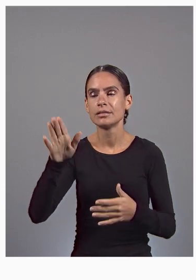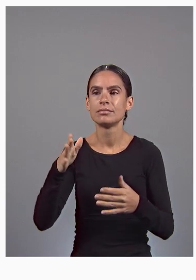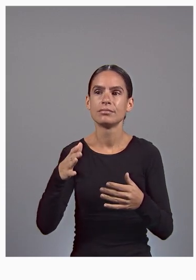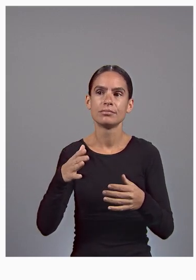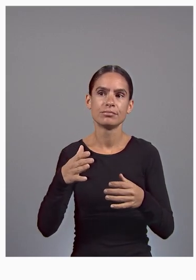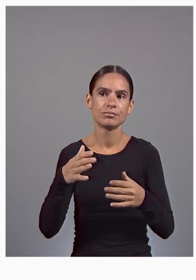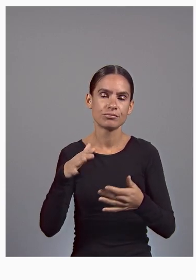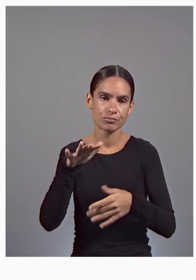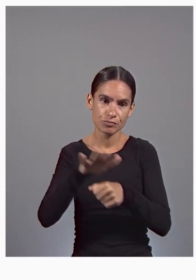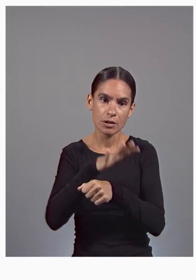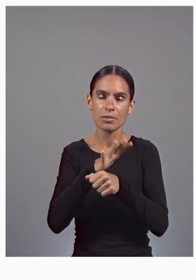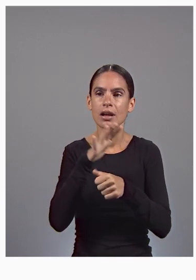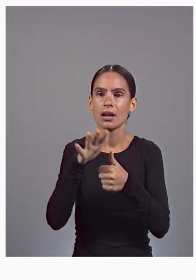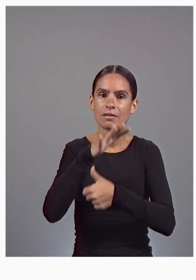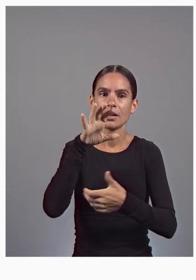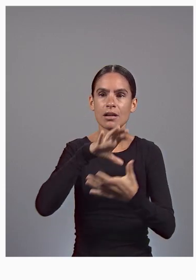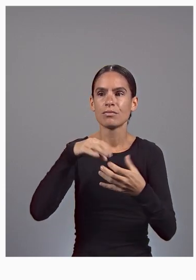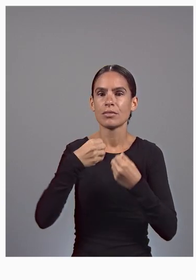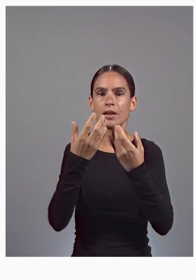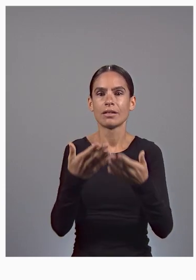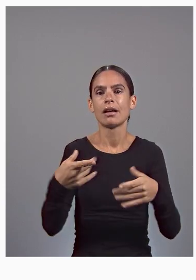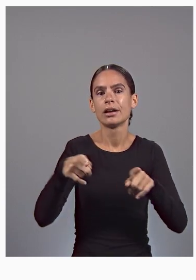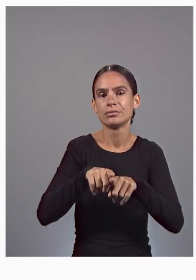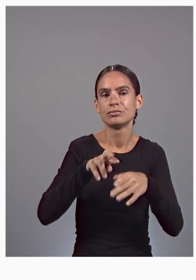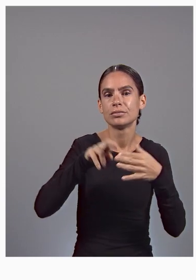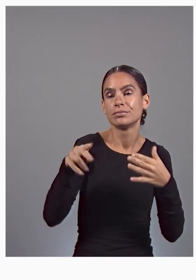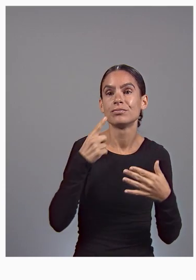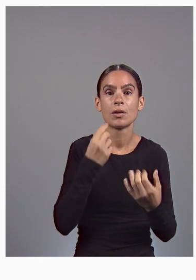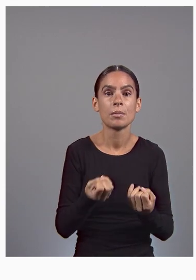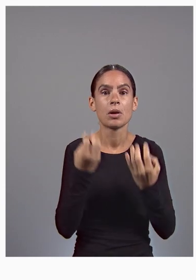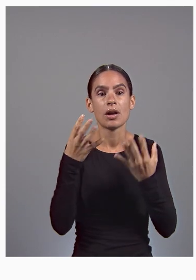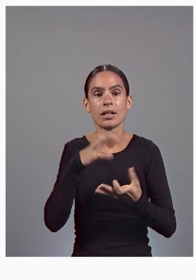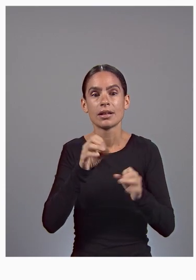a result of all these great multi-cloud capabilities. Thanks a lot.